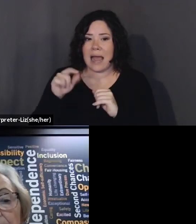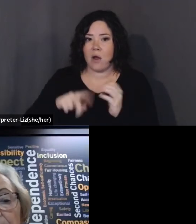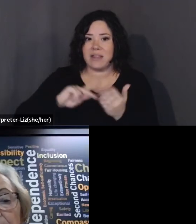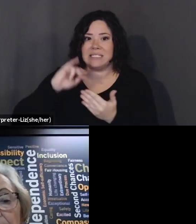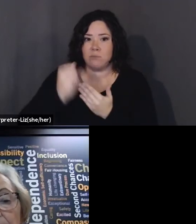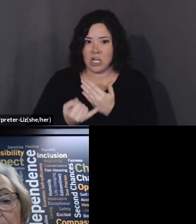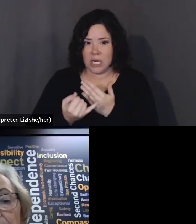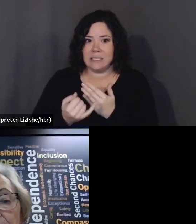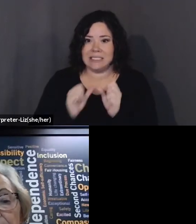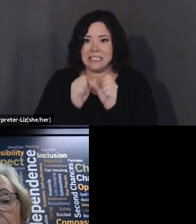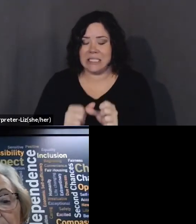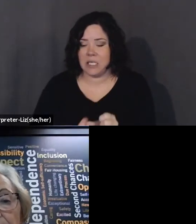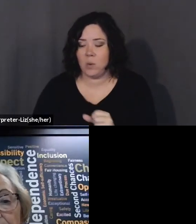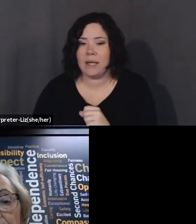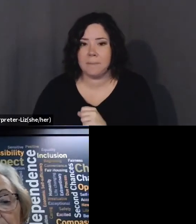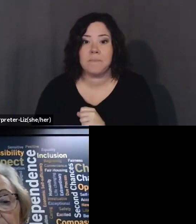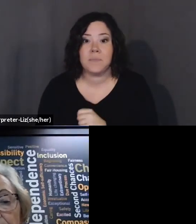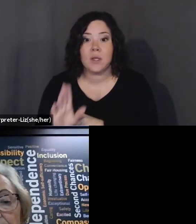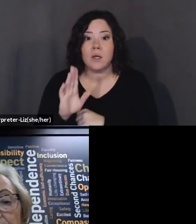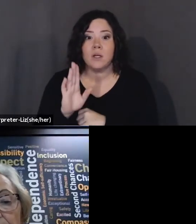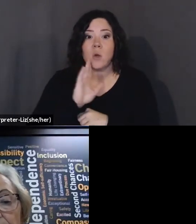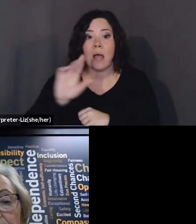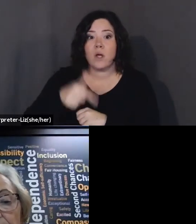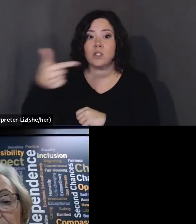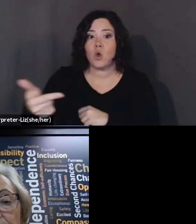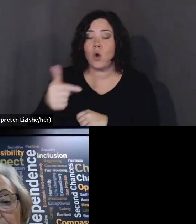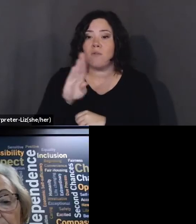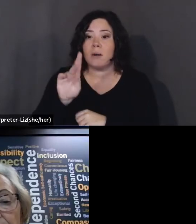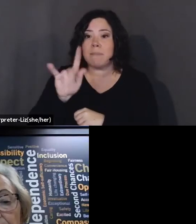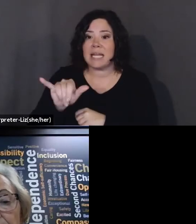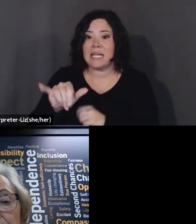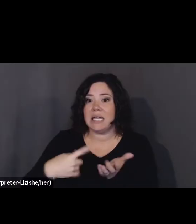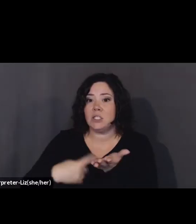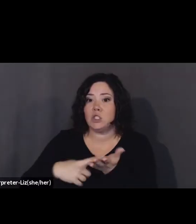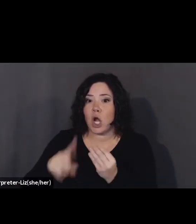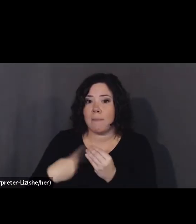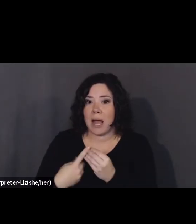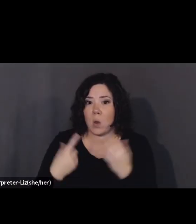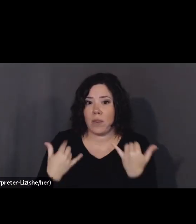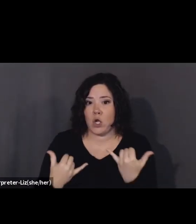is continuing. So I'm going to turn it over to Becky to talk about this current